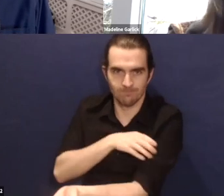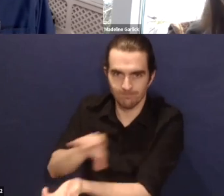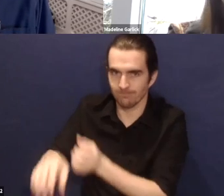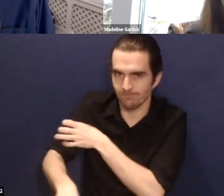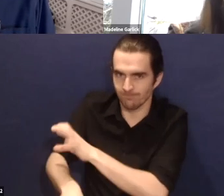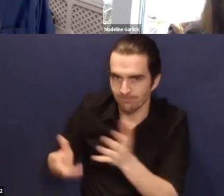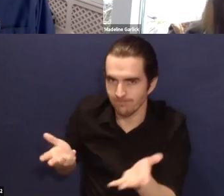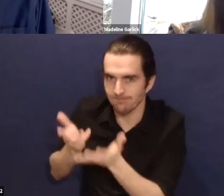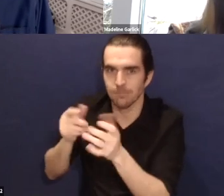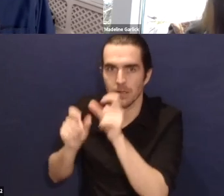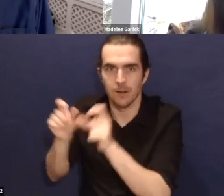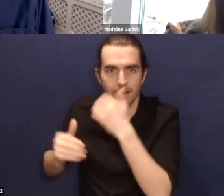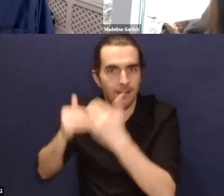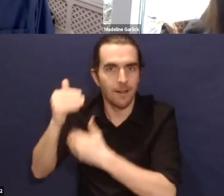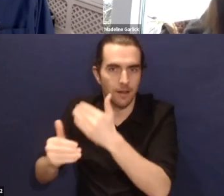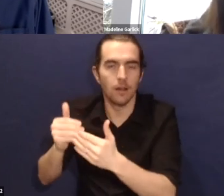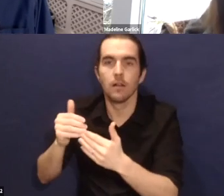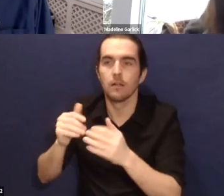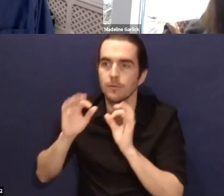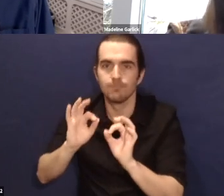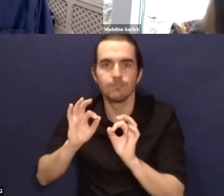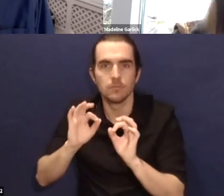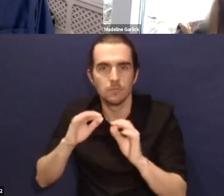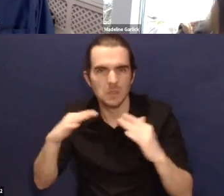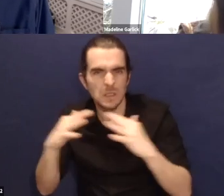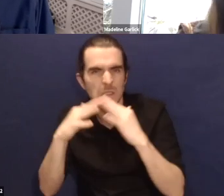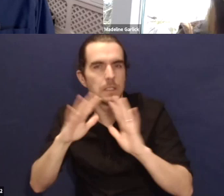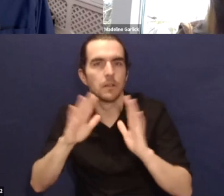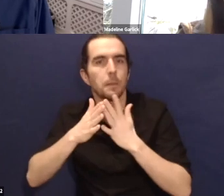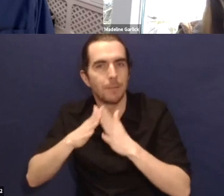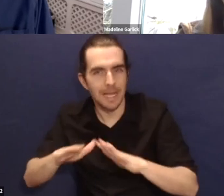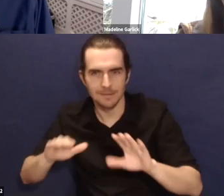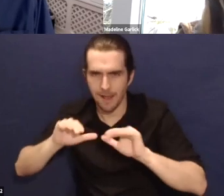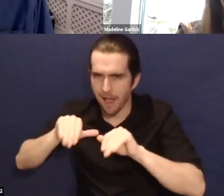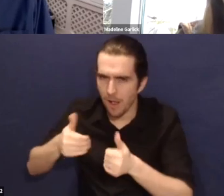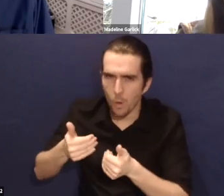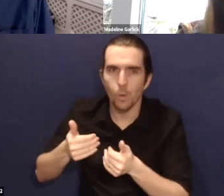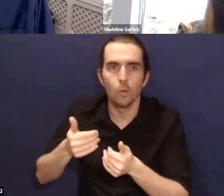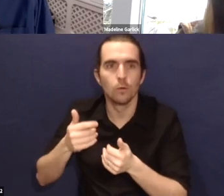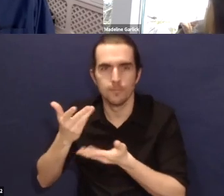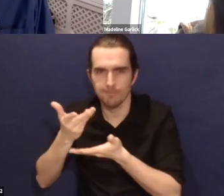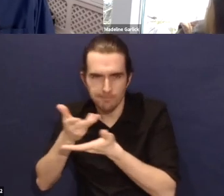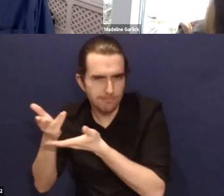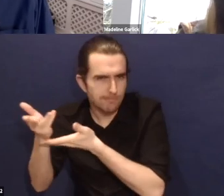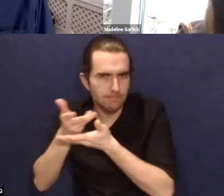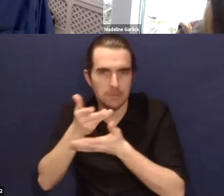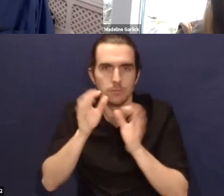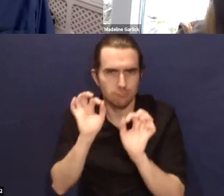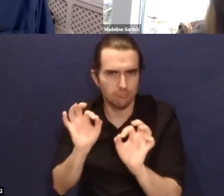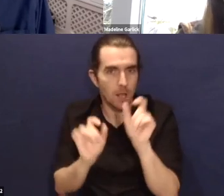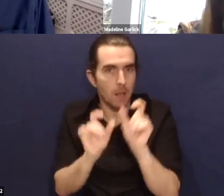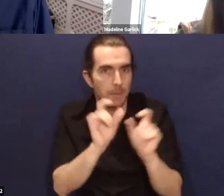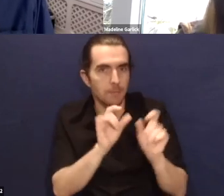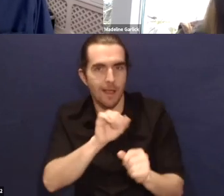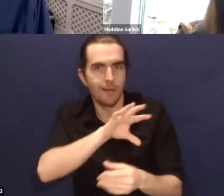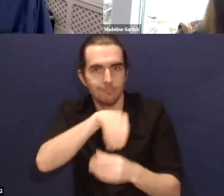processes effective and sustainable. Addressing challenges around things like housing, land, and property, noting that people need, if